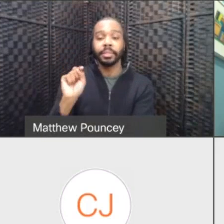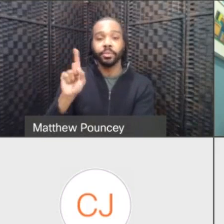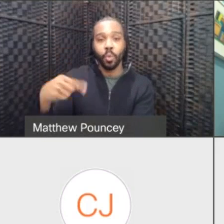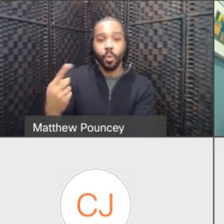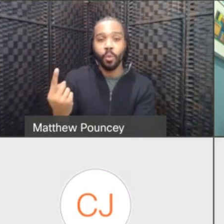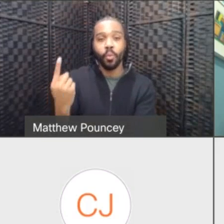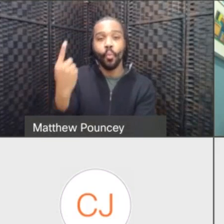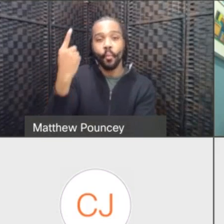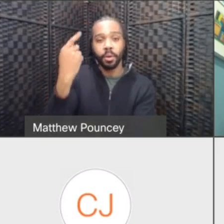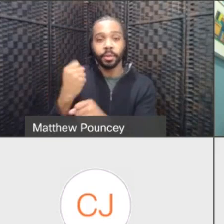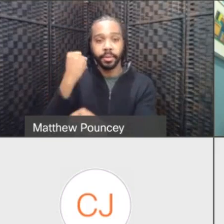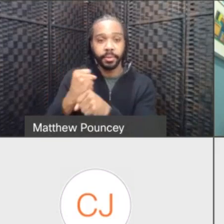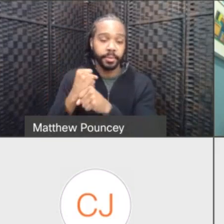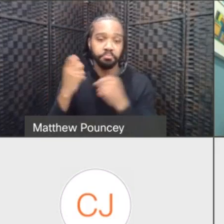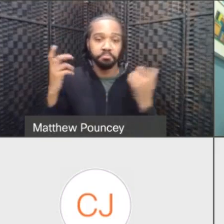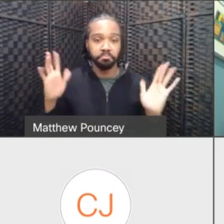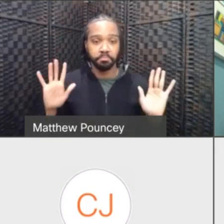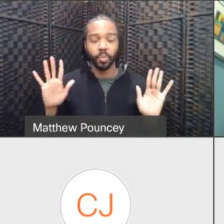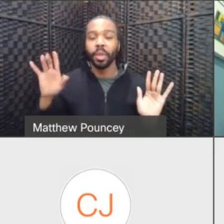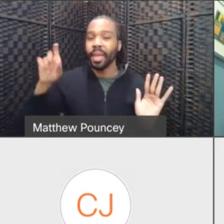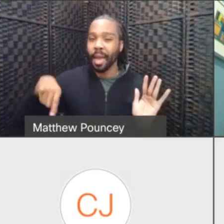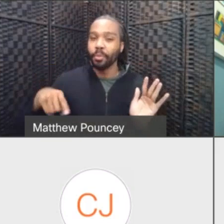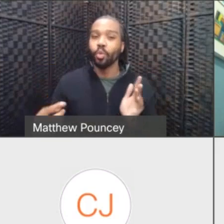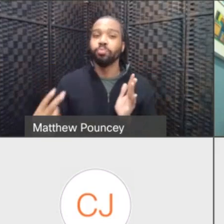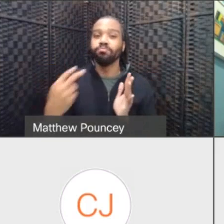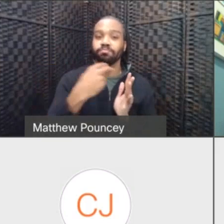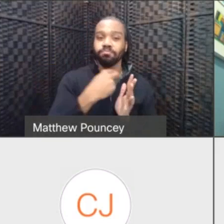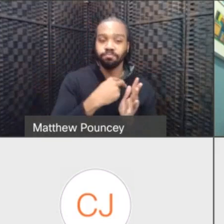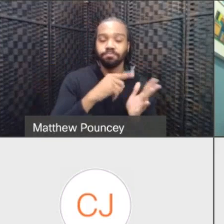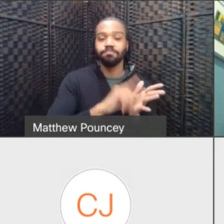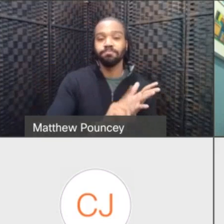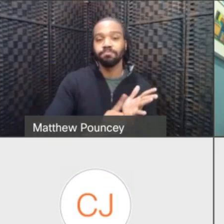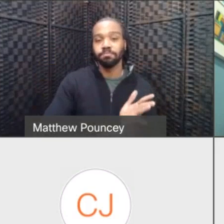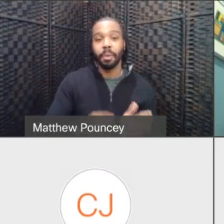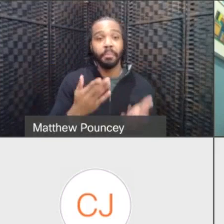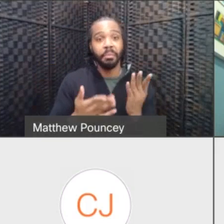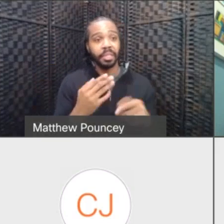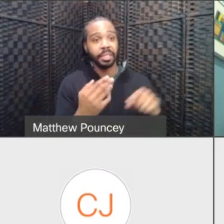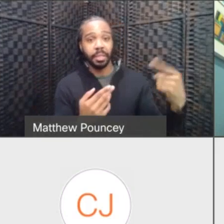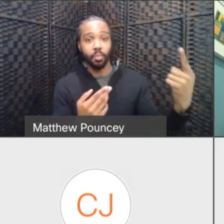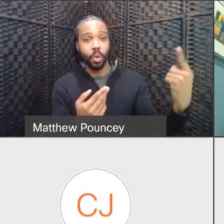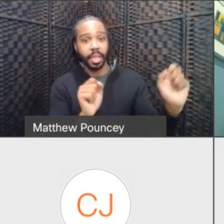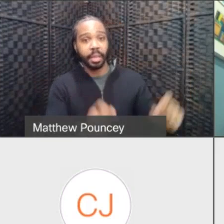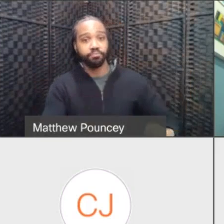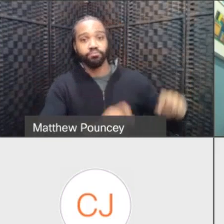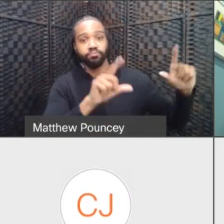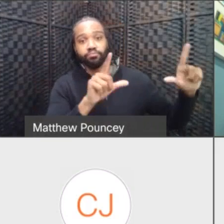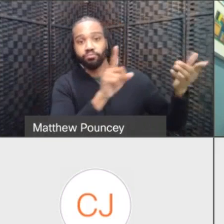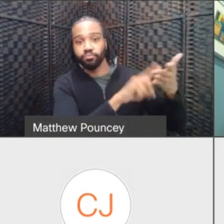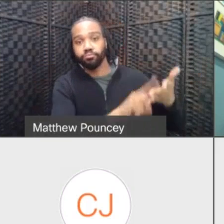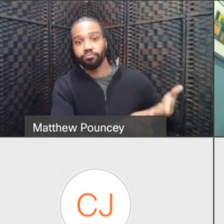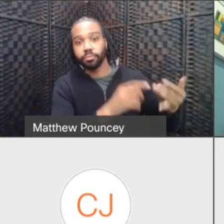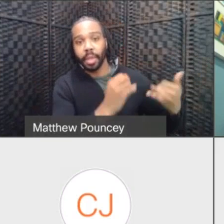1 year. We'll have to look at that, and maybe someone can be pulling it up while we're here to look at exactly what